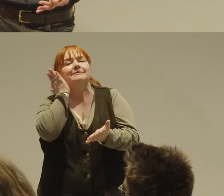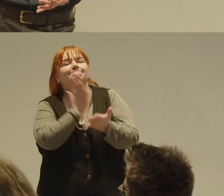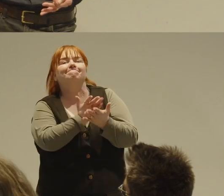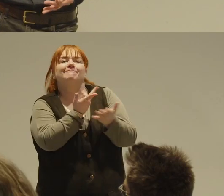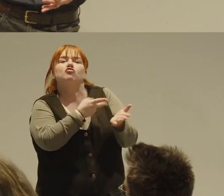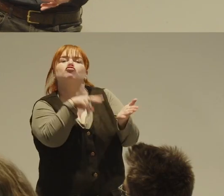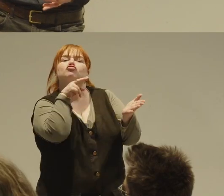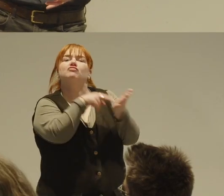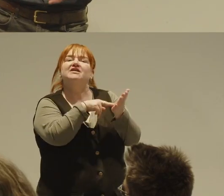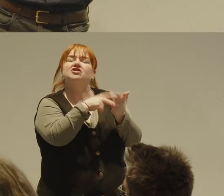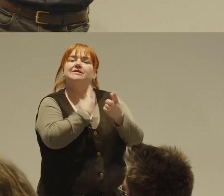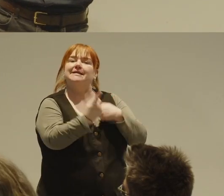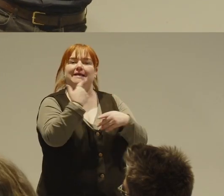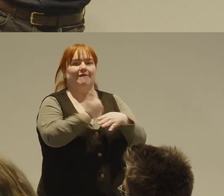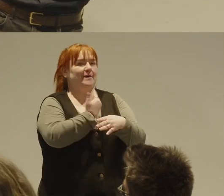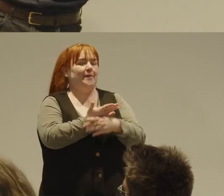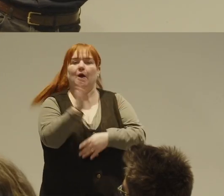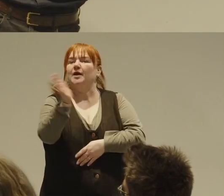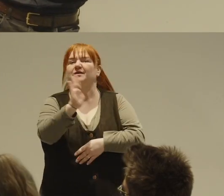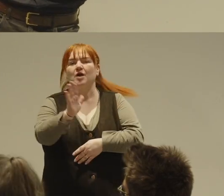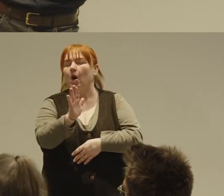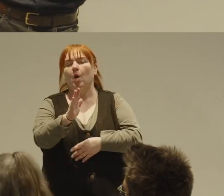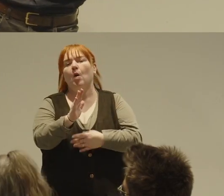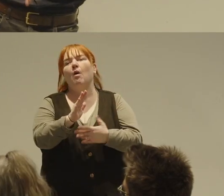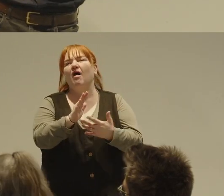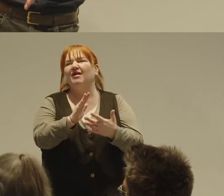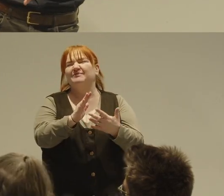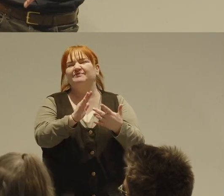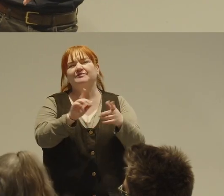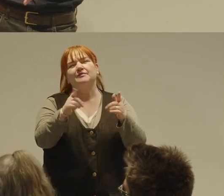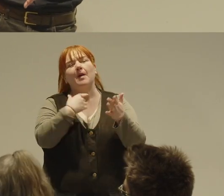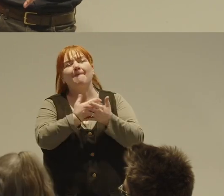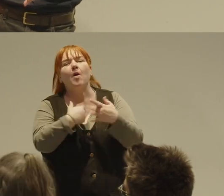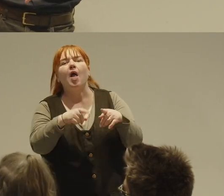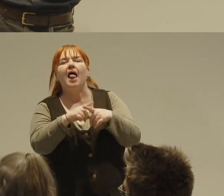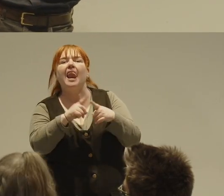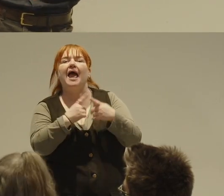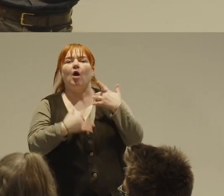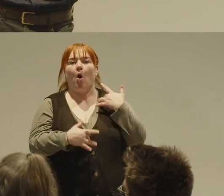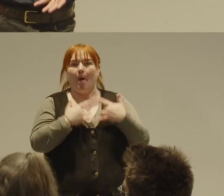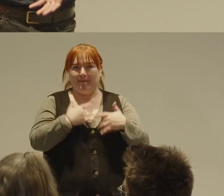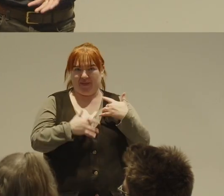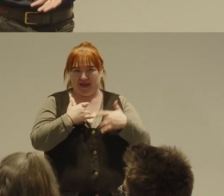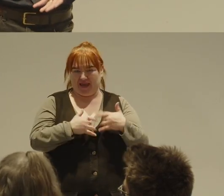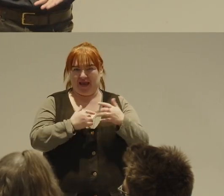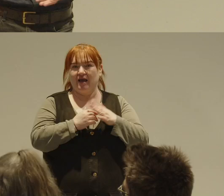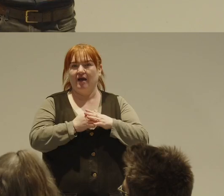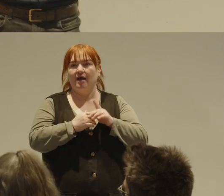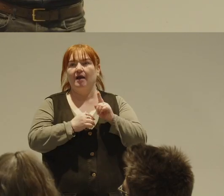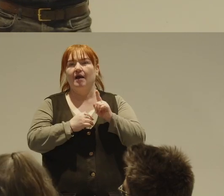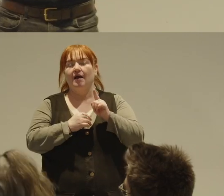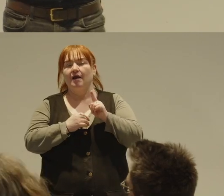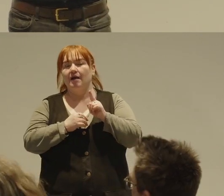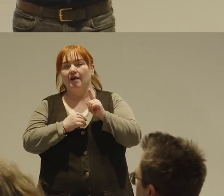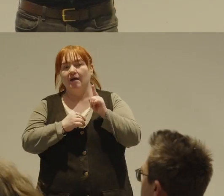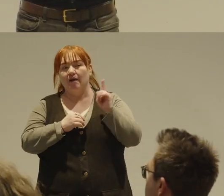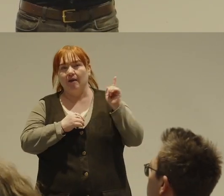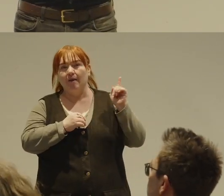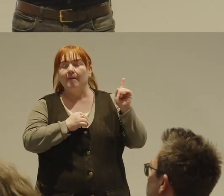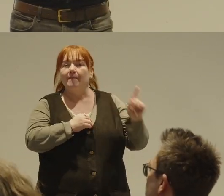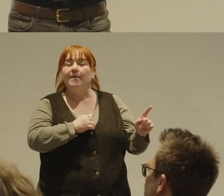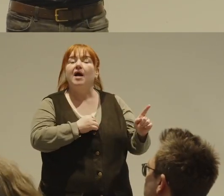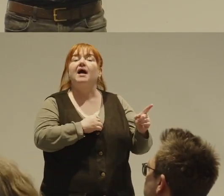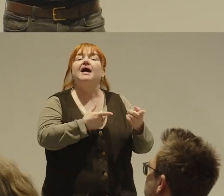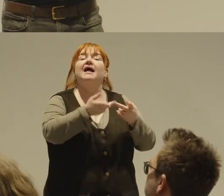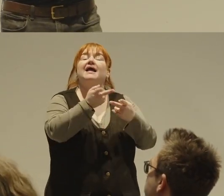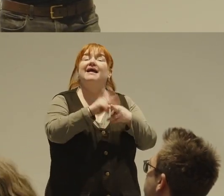considered a hobby, right? For Access to Work, you still do need the unique tax reference number, even if you're earning 100 quid. So even if it's a